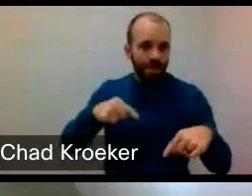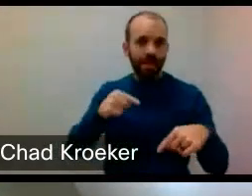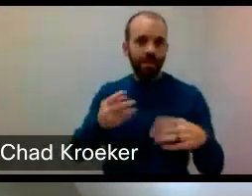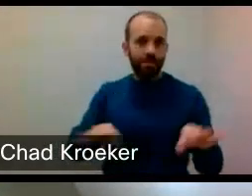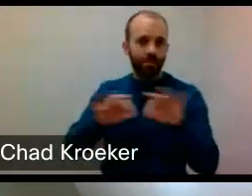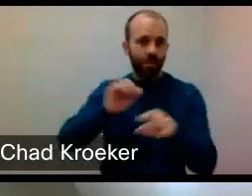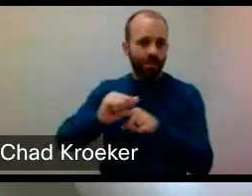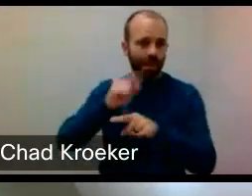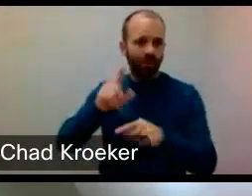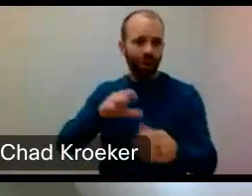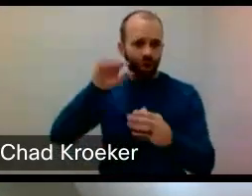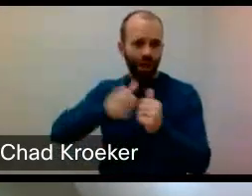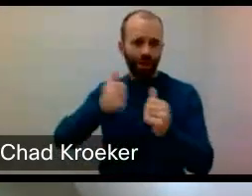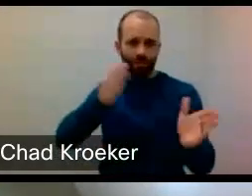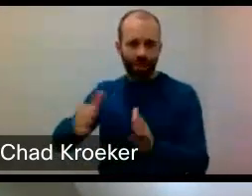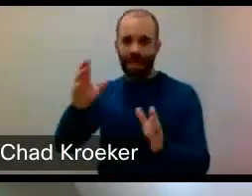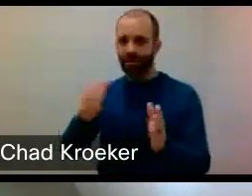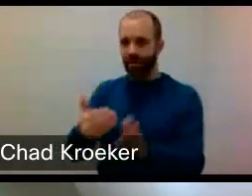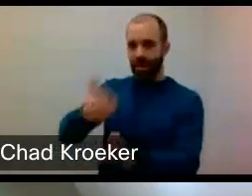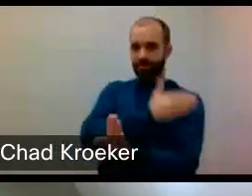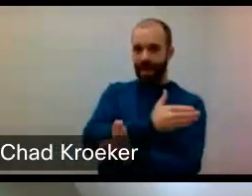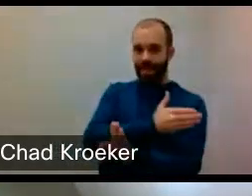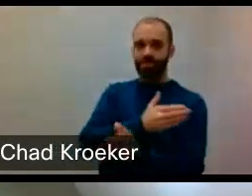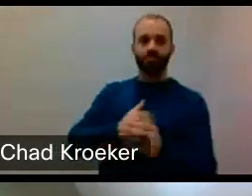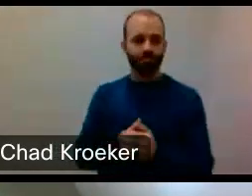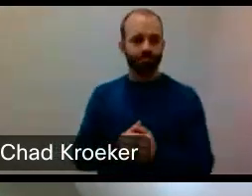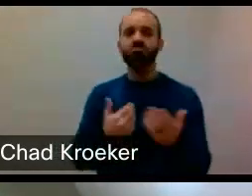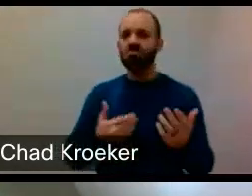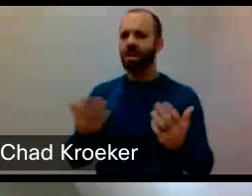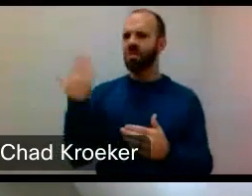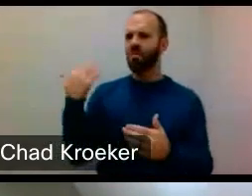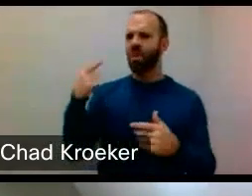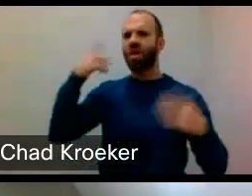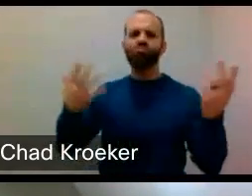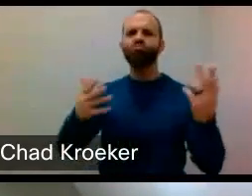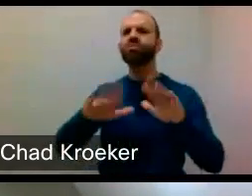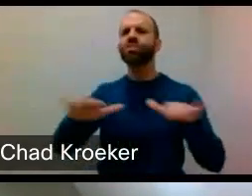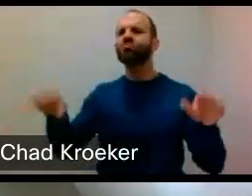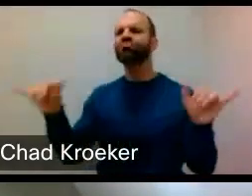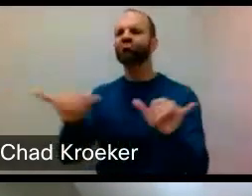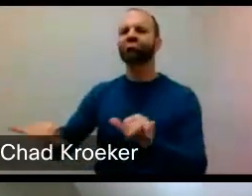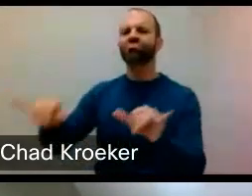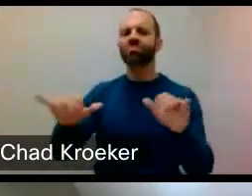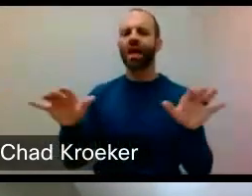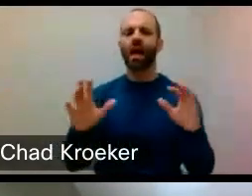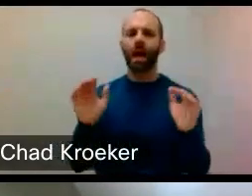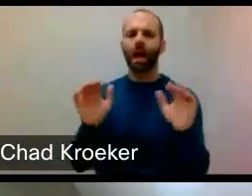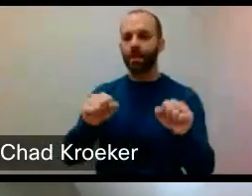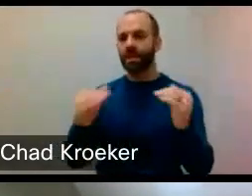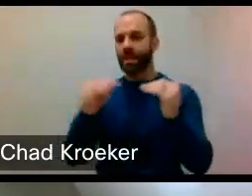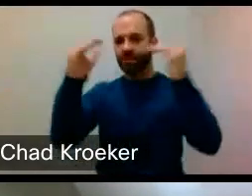was learning how to plan activities in advance. Previously, I thought all children were similar in their ability levels and